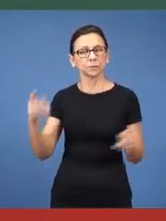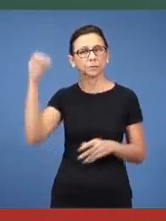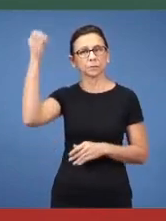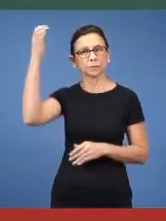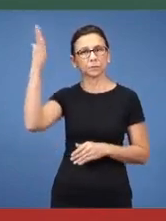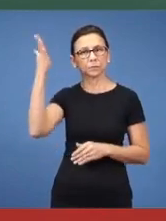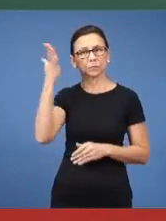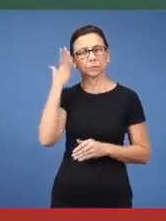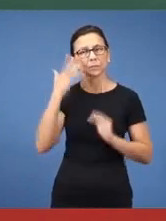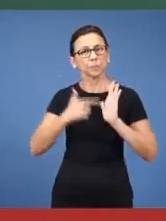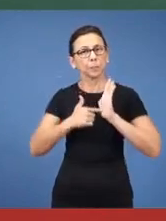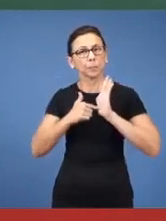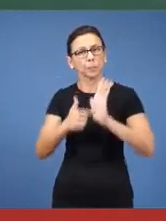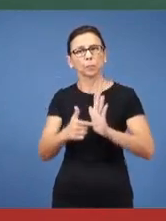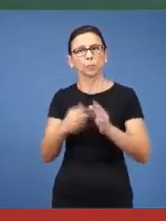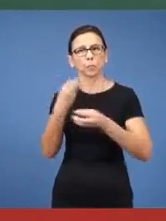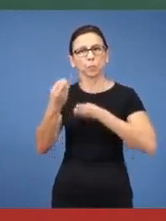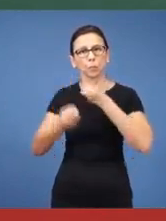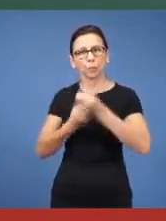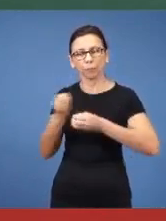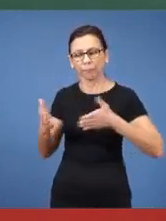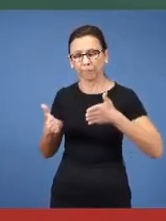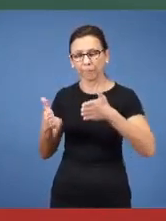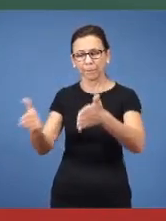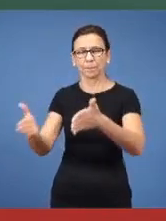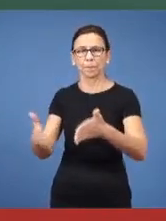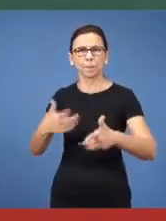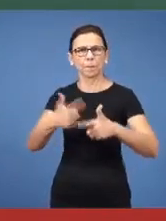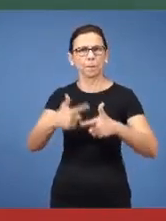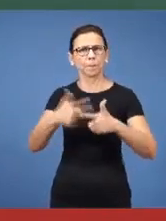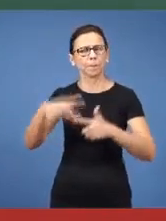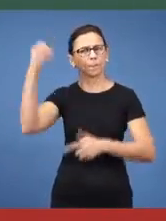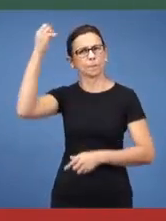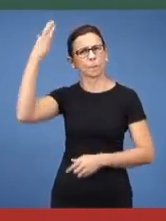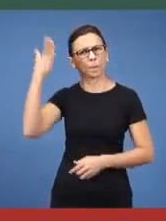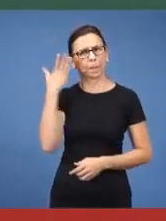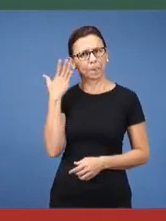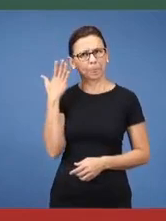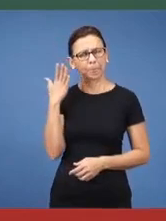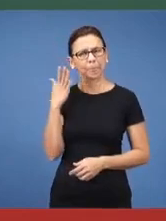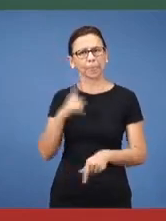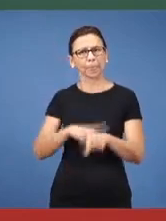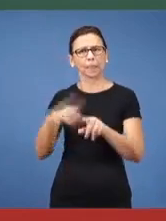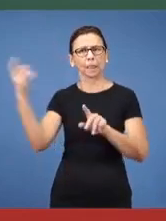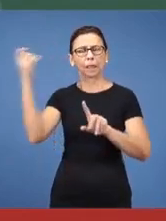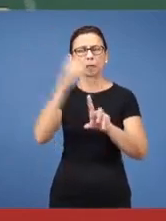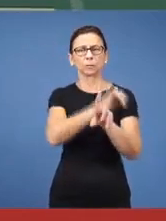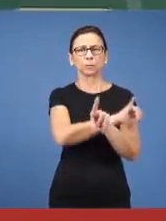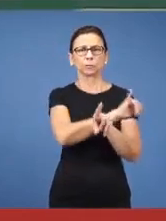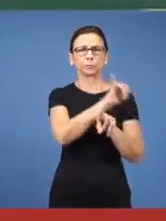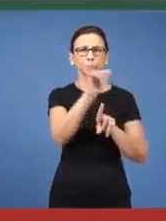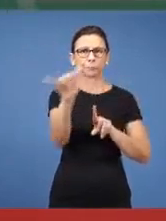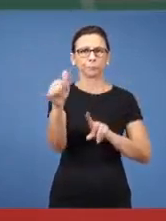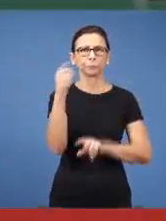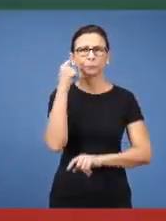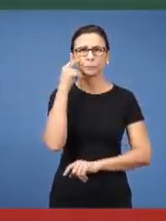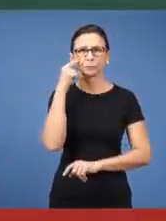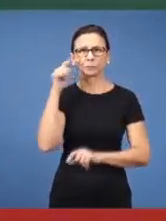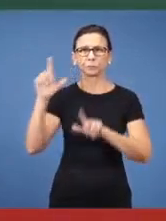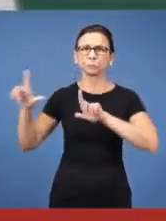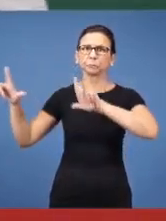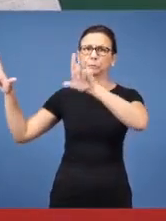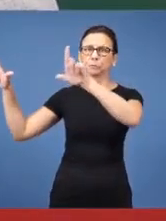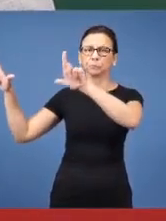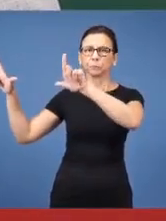Book of Revelations. Why Revelations? The prophetic moment in which we are living. The